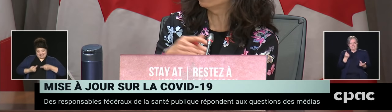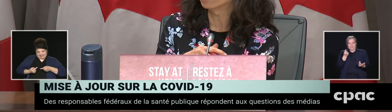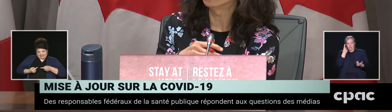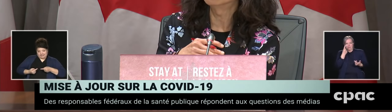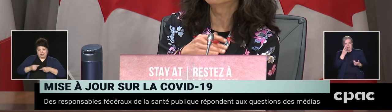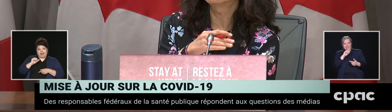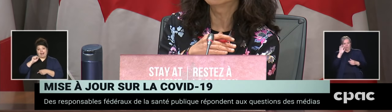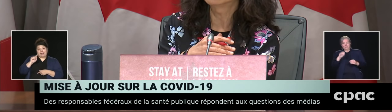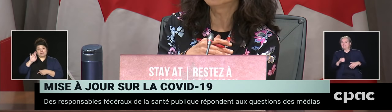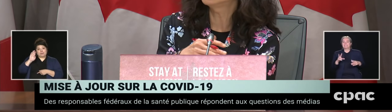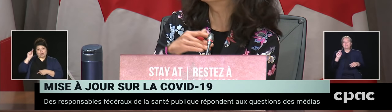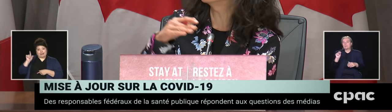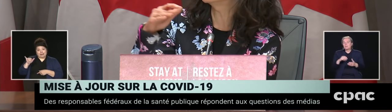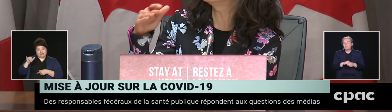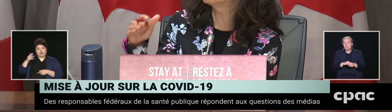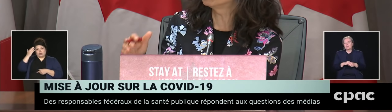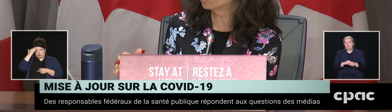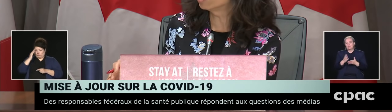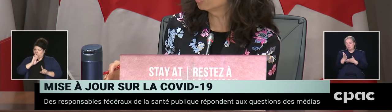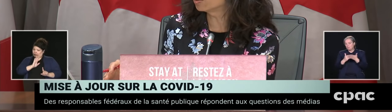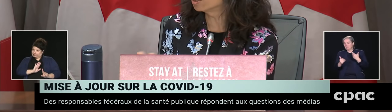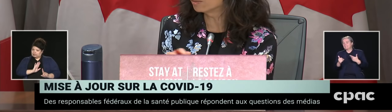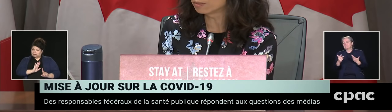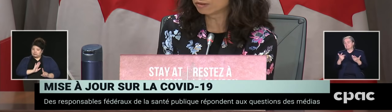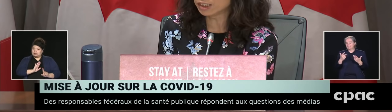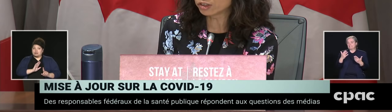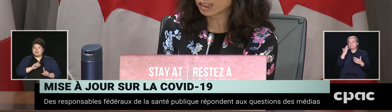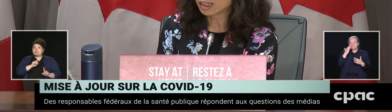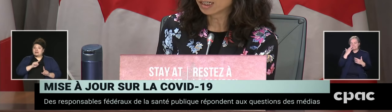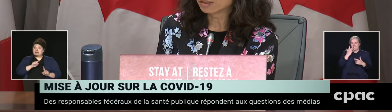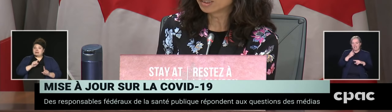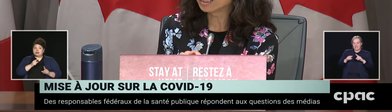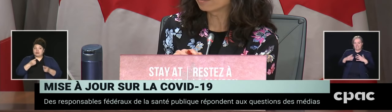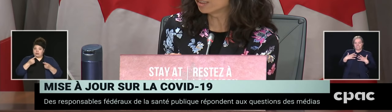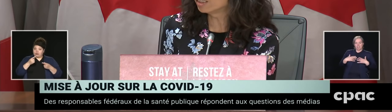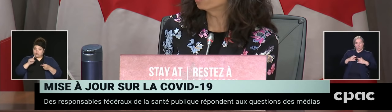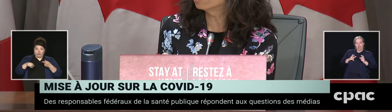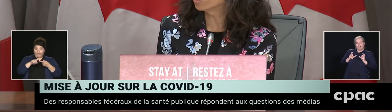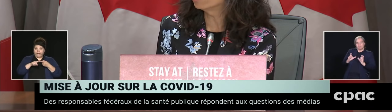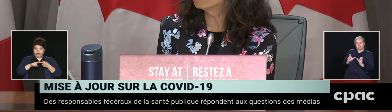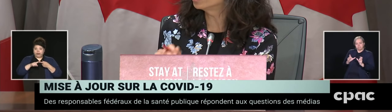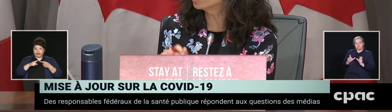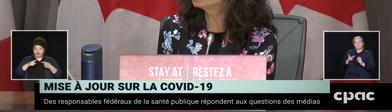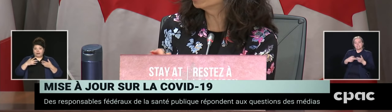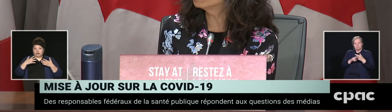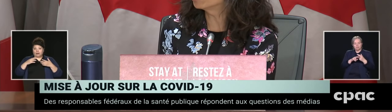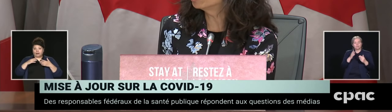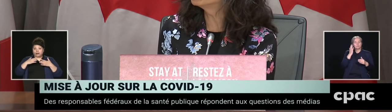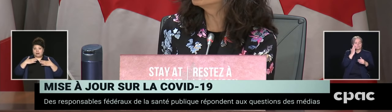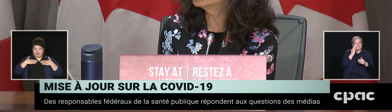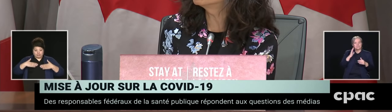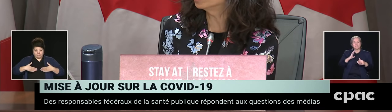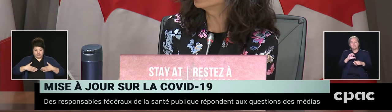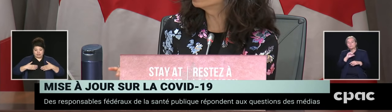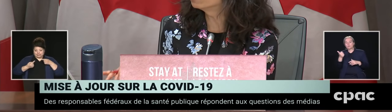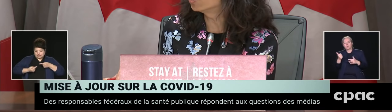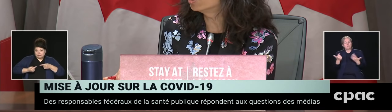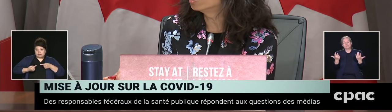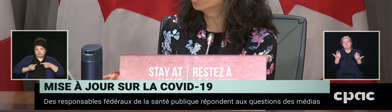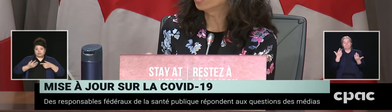sort of peak of the antibody response might be reached. We definitely don't know how long the antibody response might last